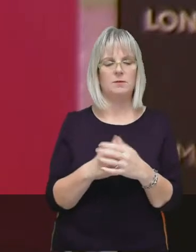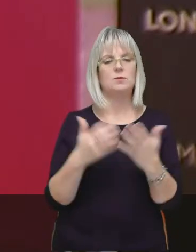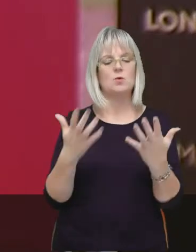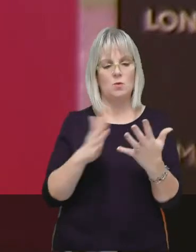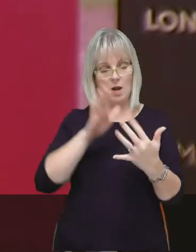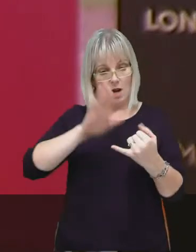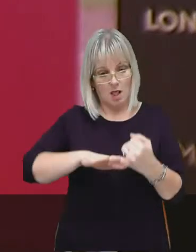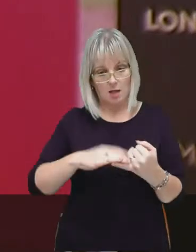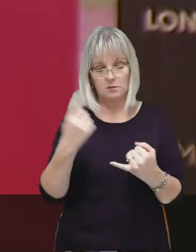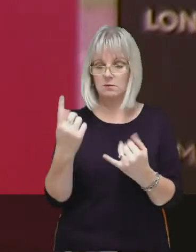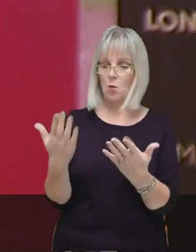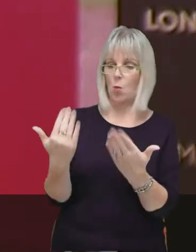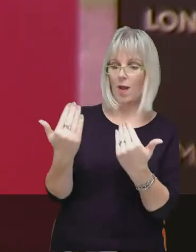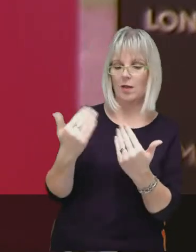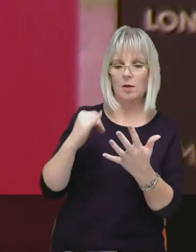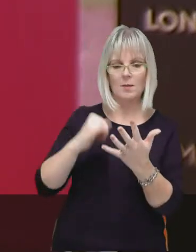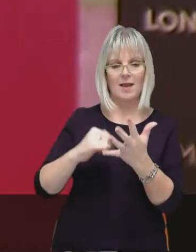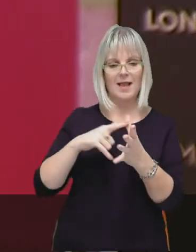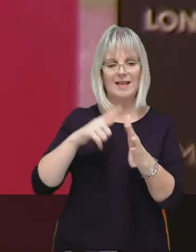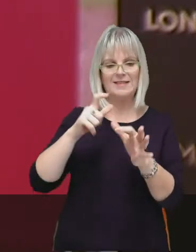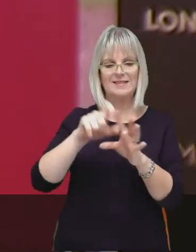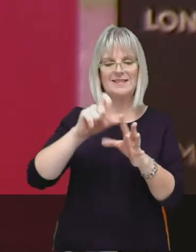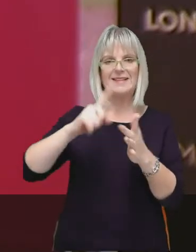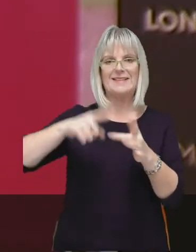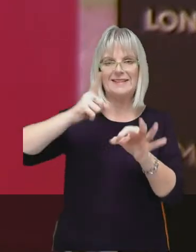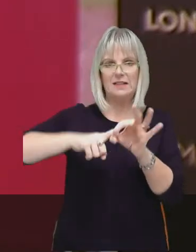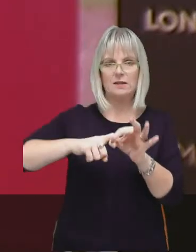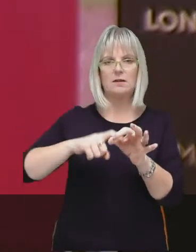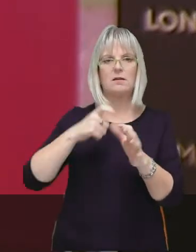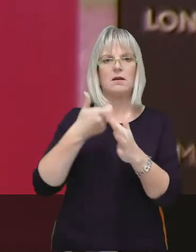joining for his 9th People's Question Time.